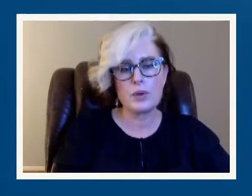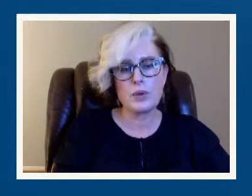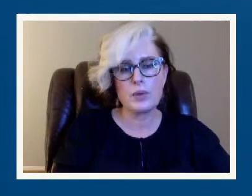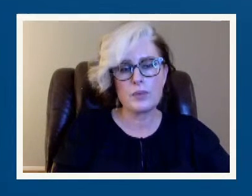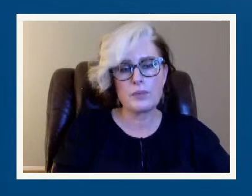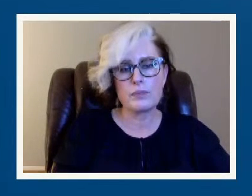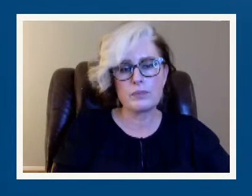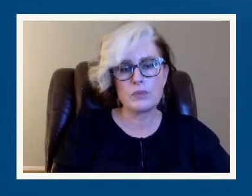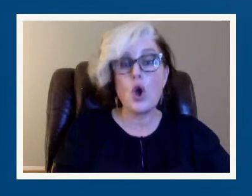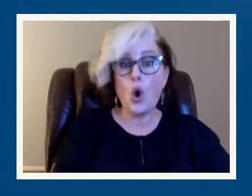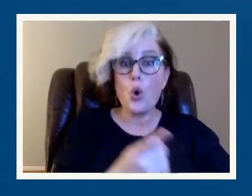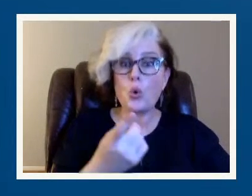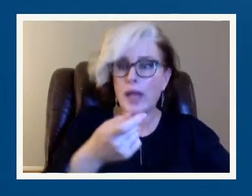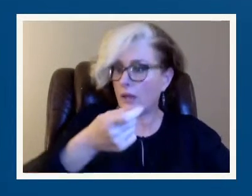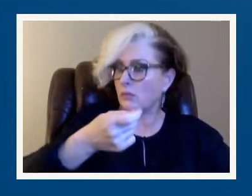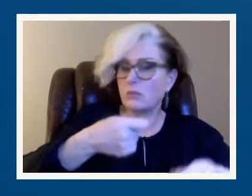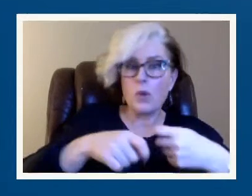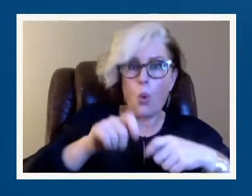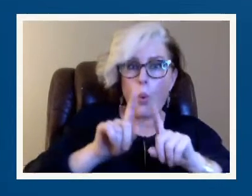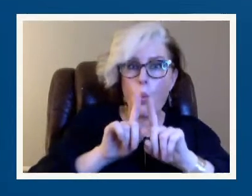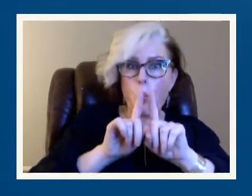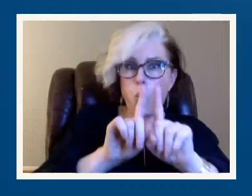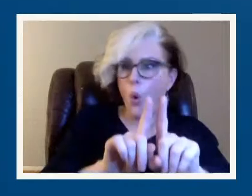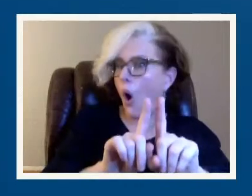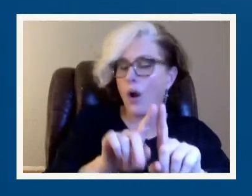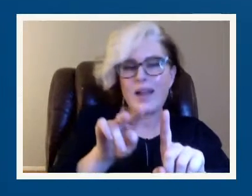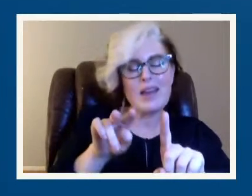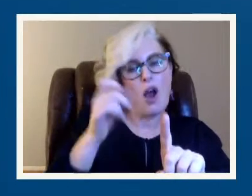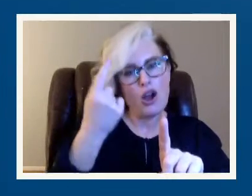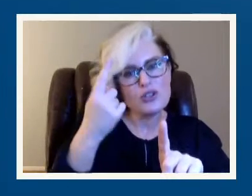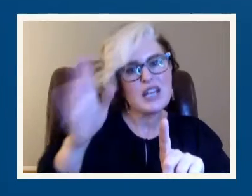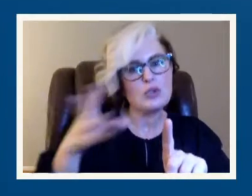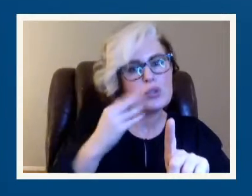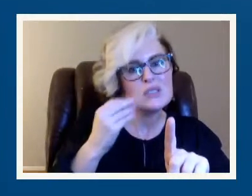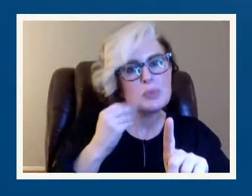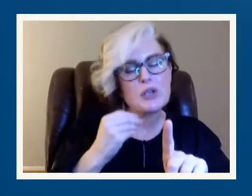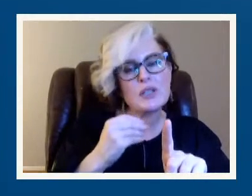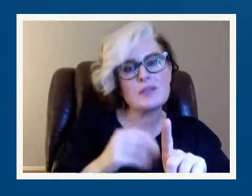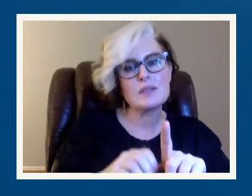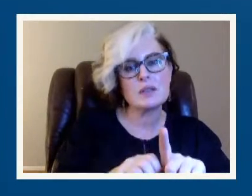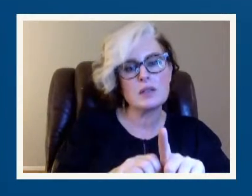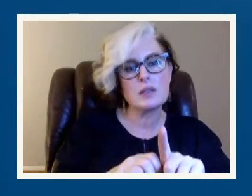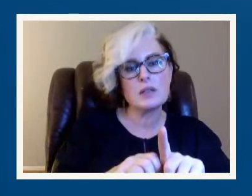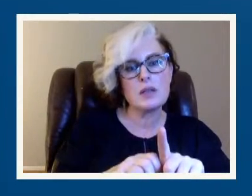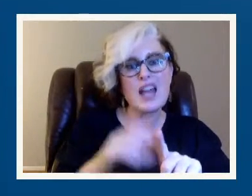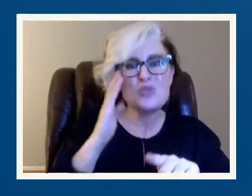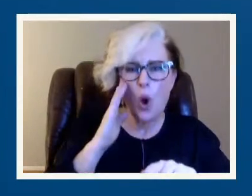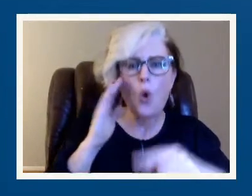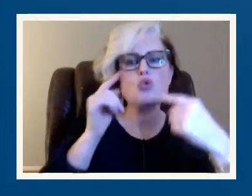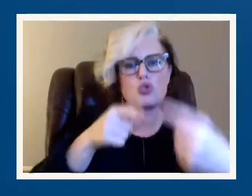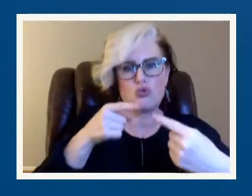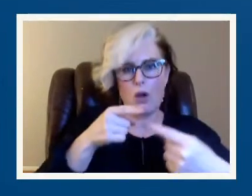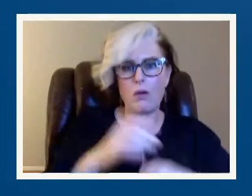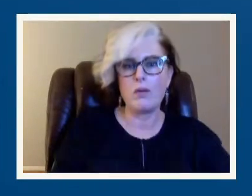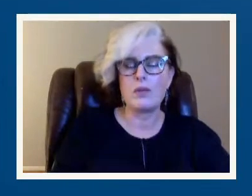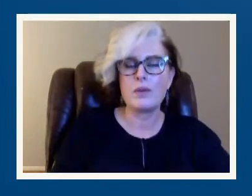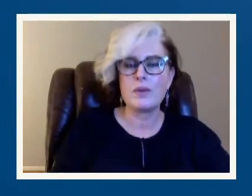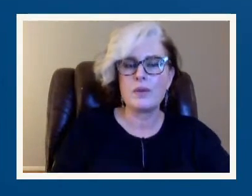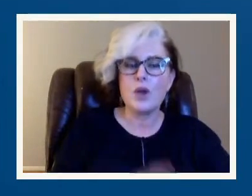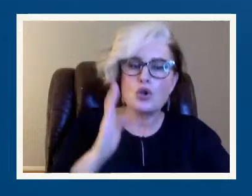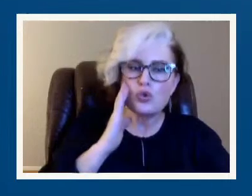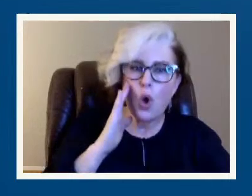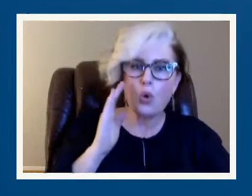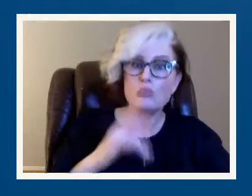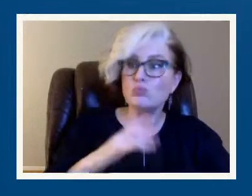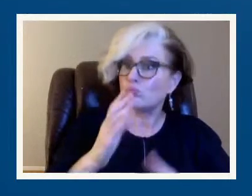who can walk in your shoes and see through your eyes and know what it's like to struggle, know what it's like to get